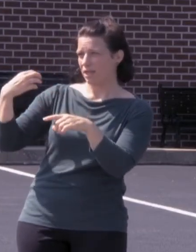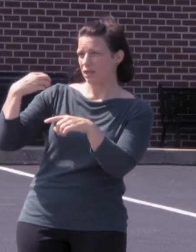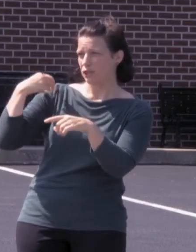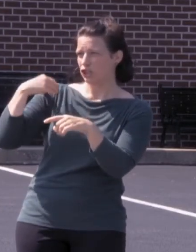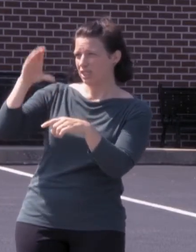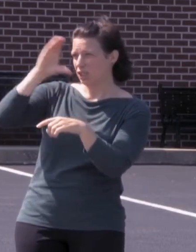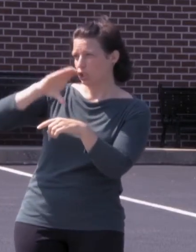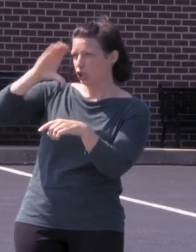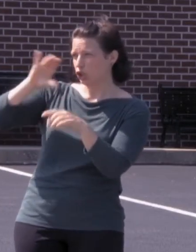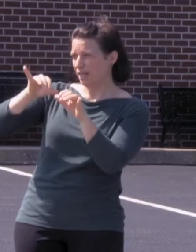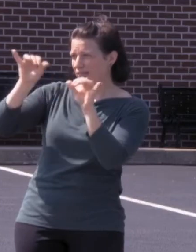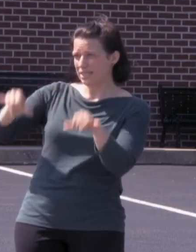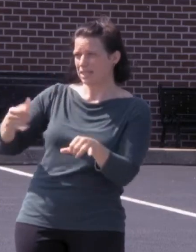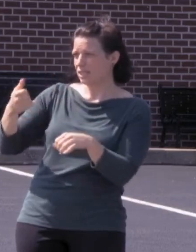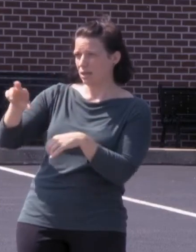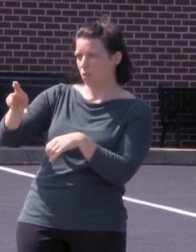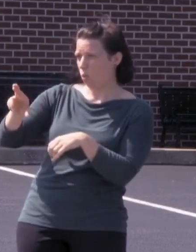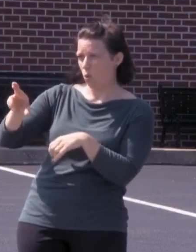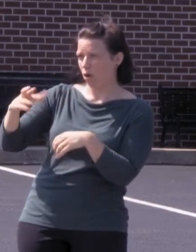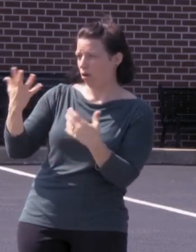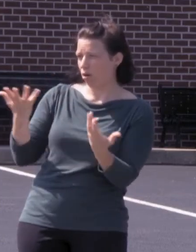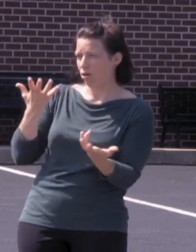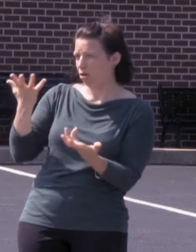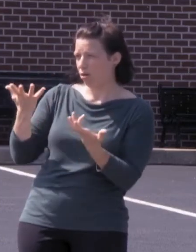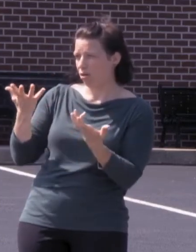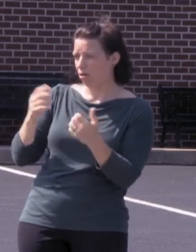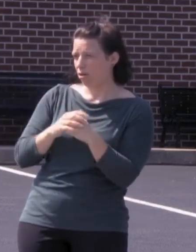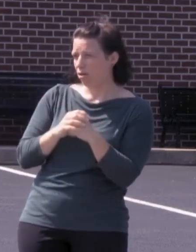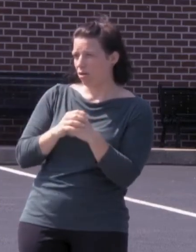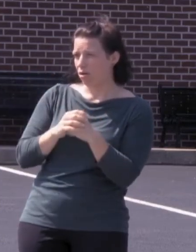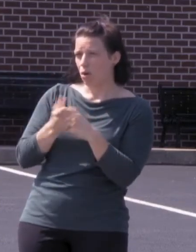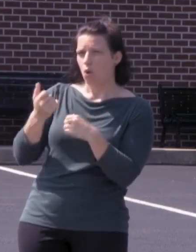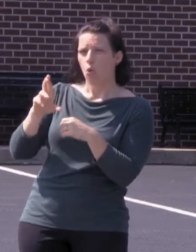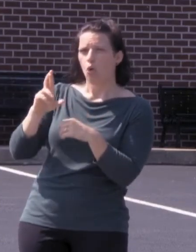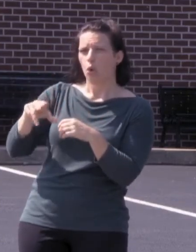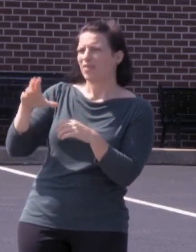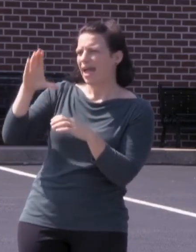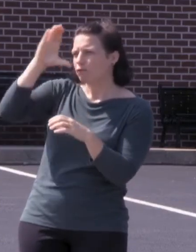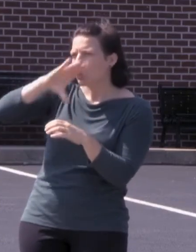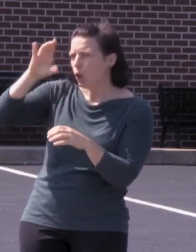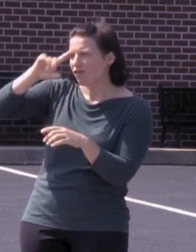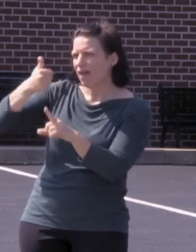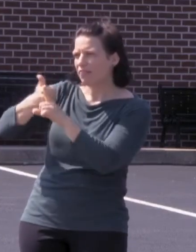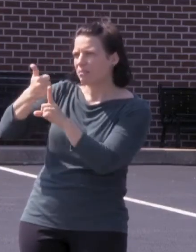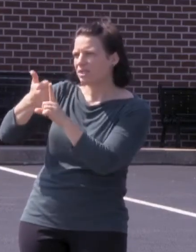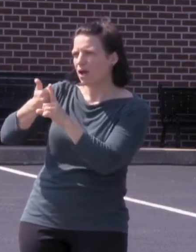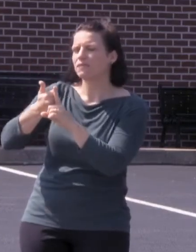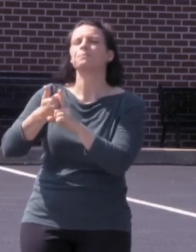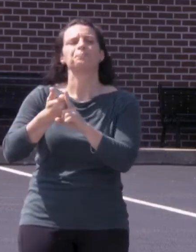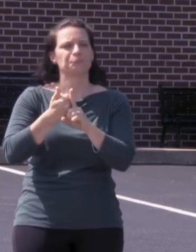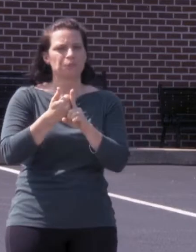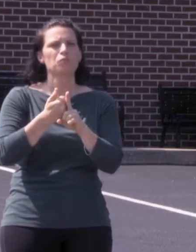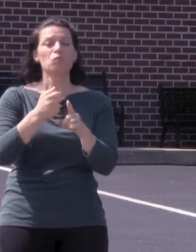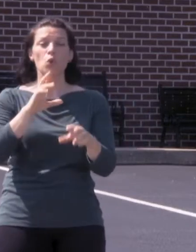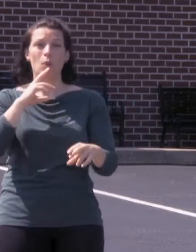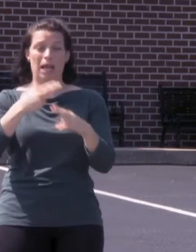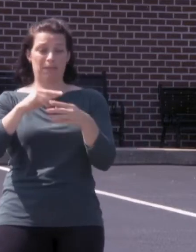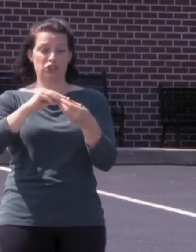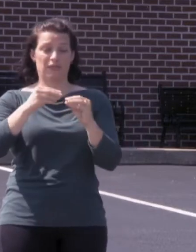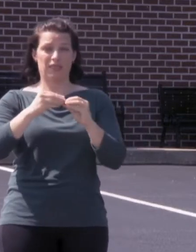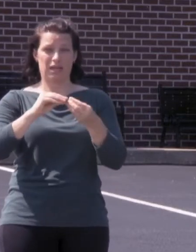search the system for a new hire? Or would they have to seek that out and go through all the records? So when I mentioned the